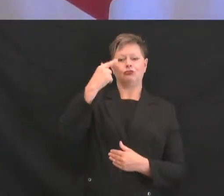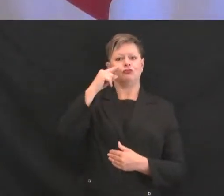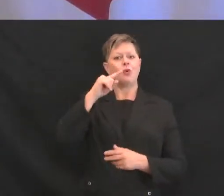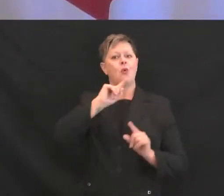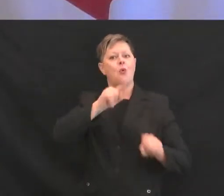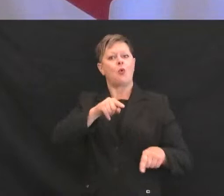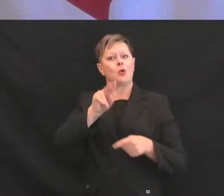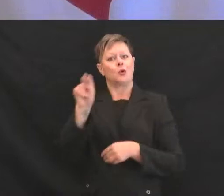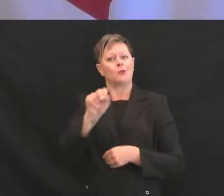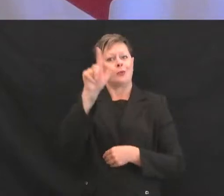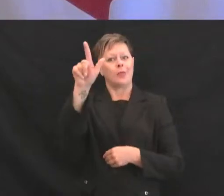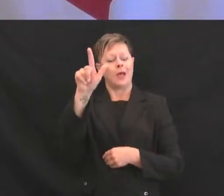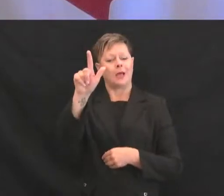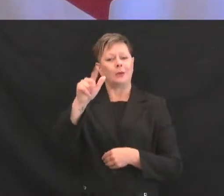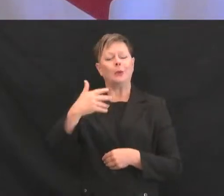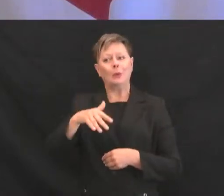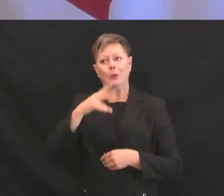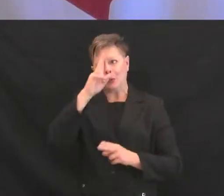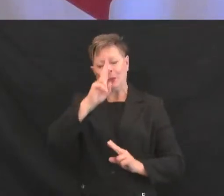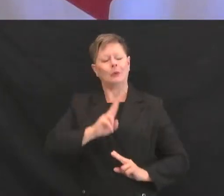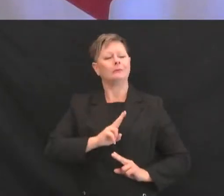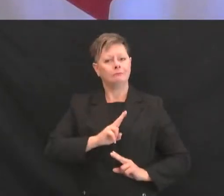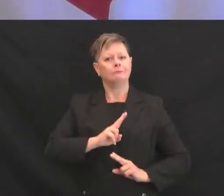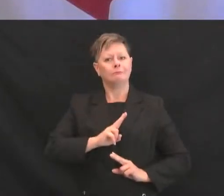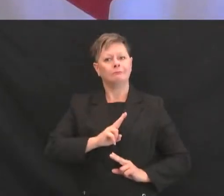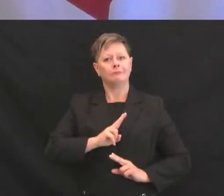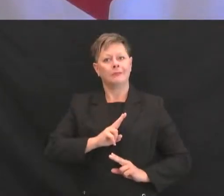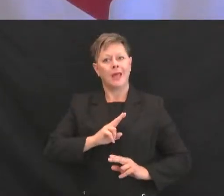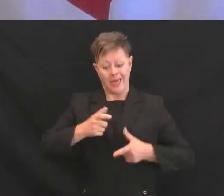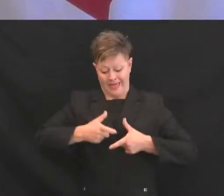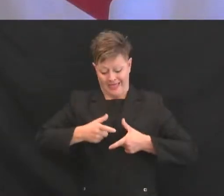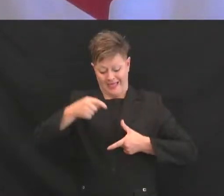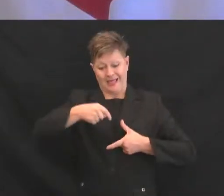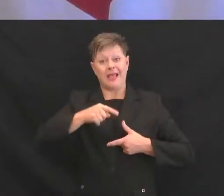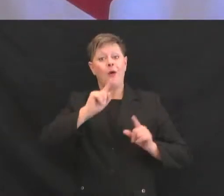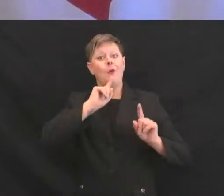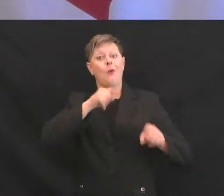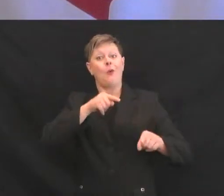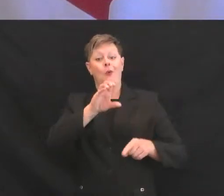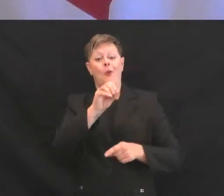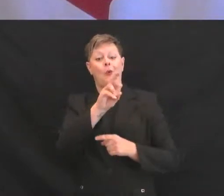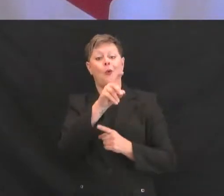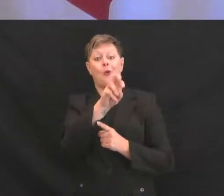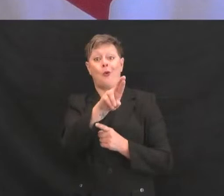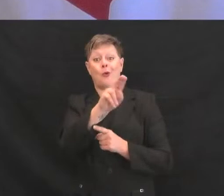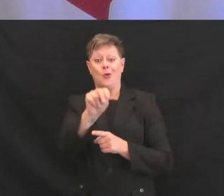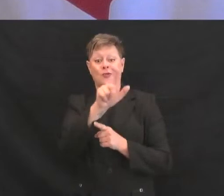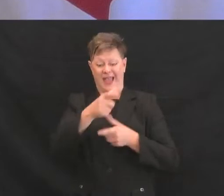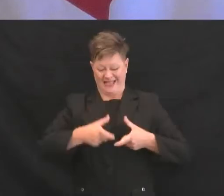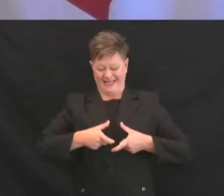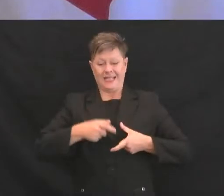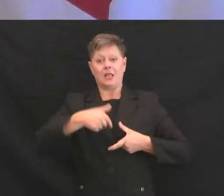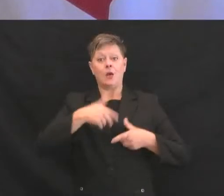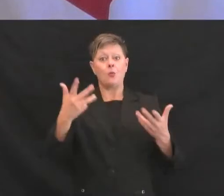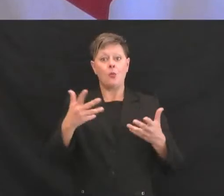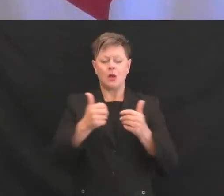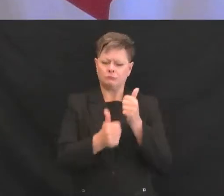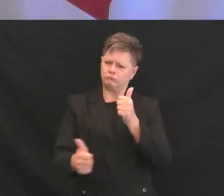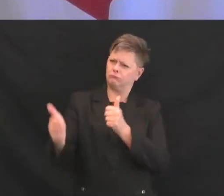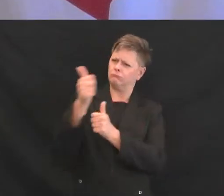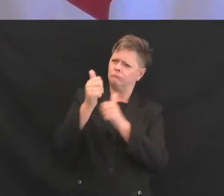Labrador. The Order is our highest provincial honour, and it is a part of the official honour system of